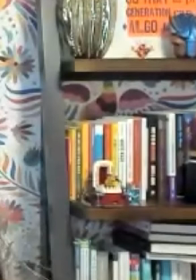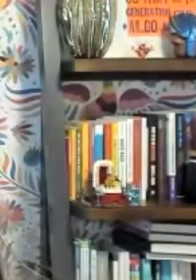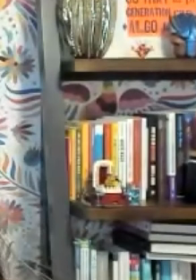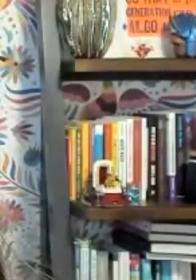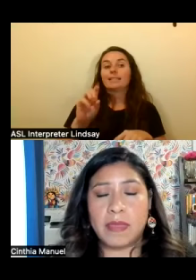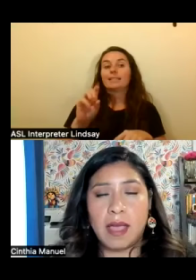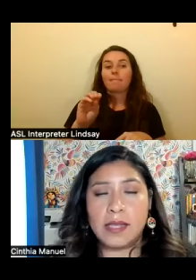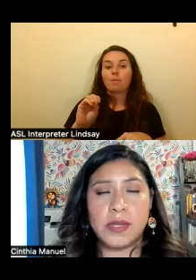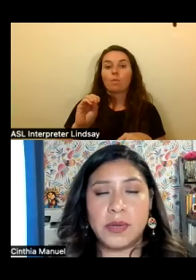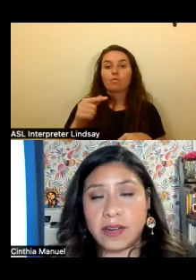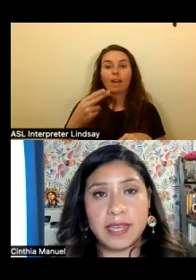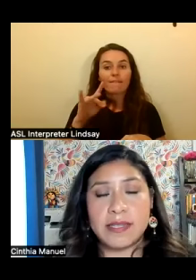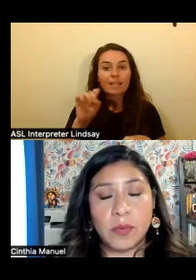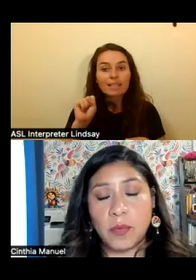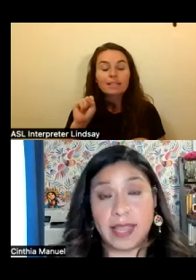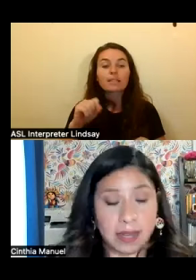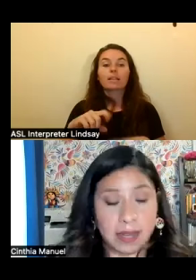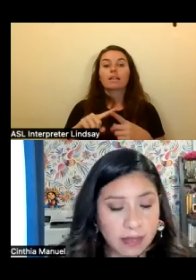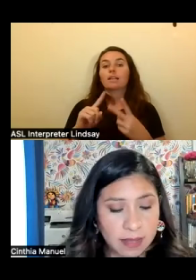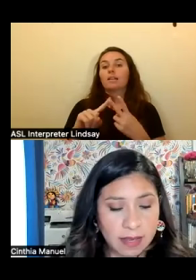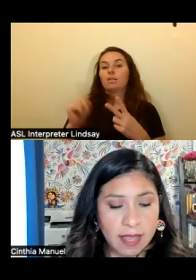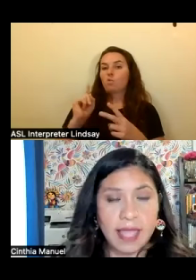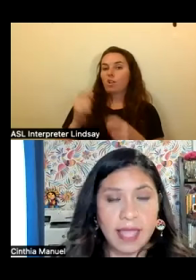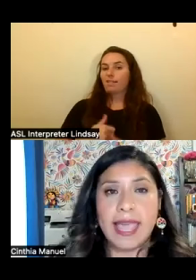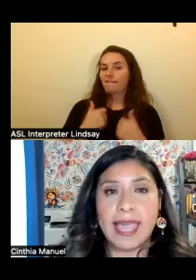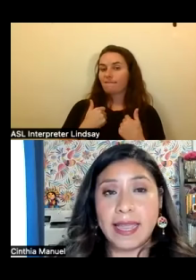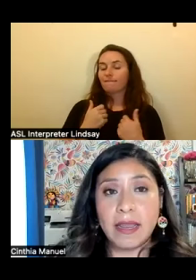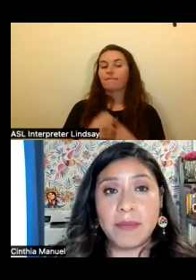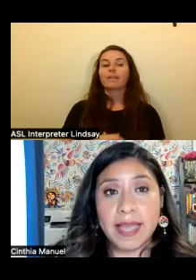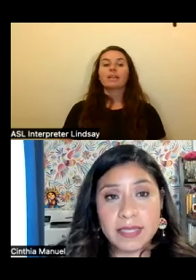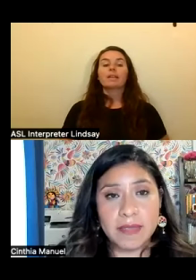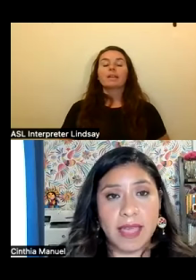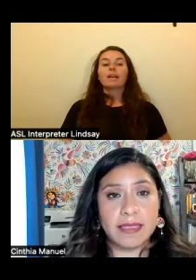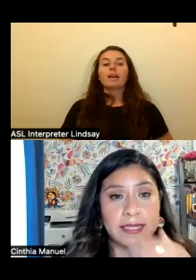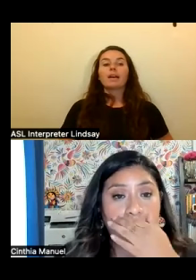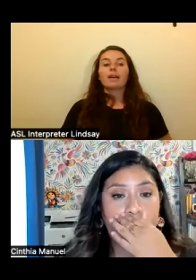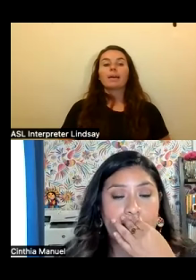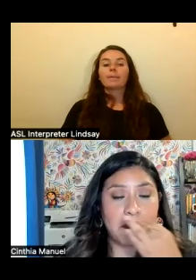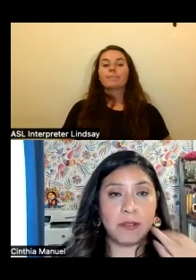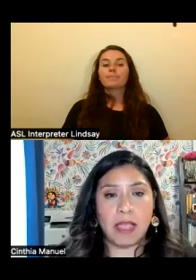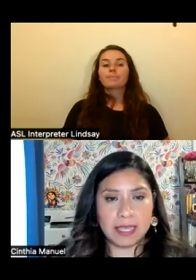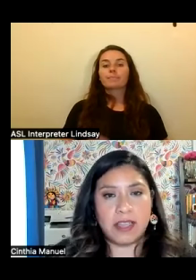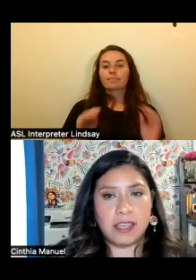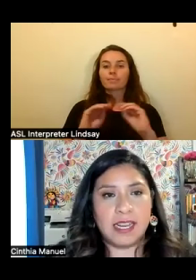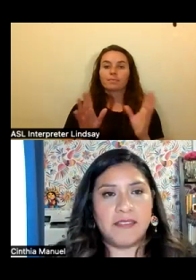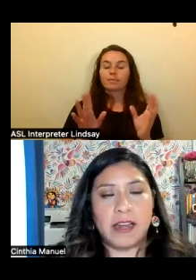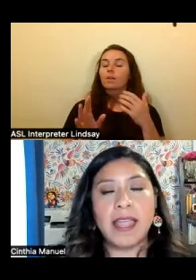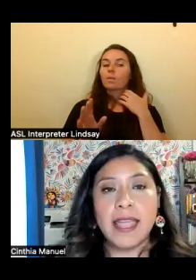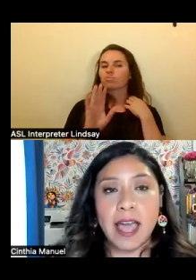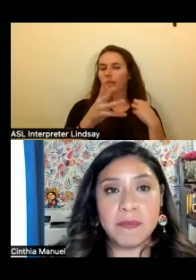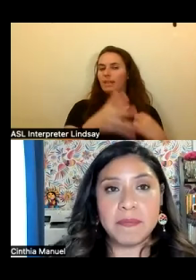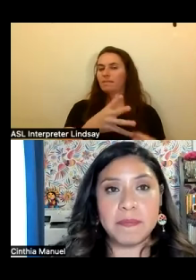be also areas where they live in. And because of that, there's a high level, it's okay, you can